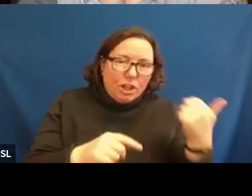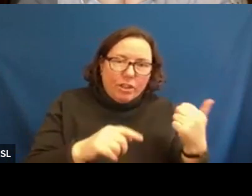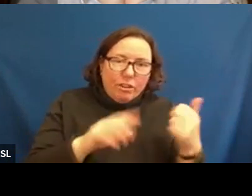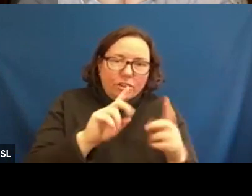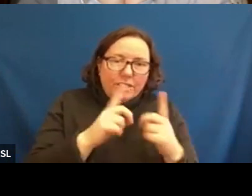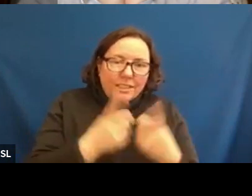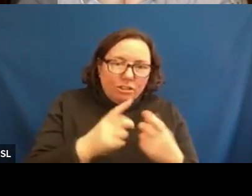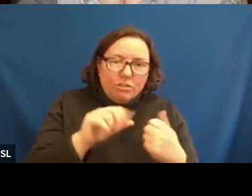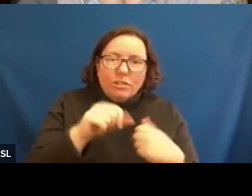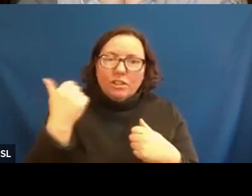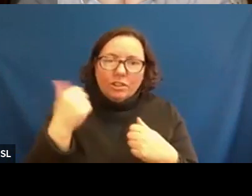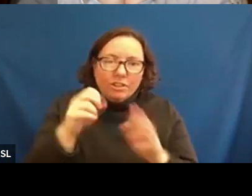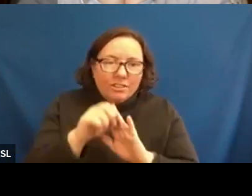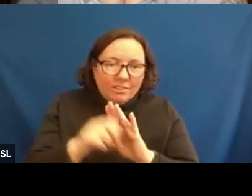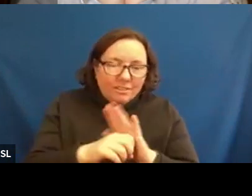districts,